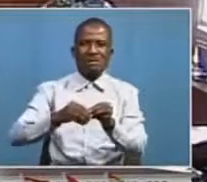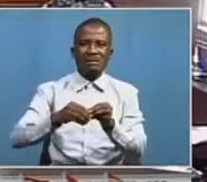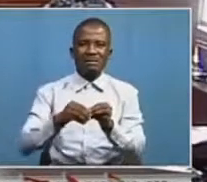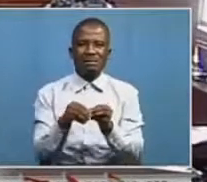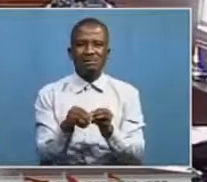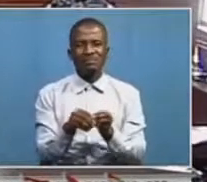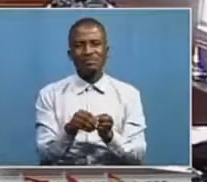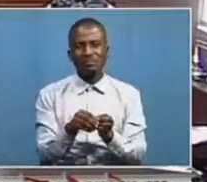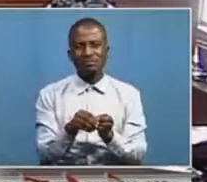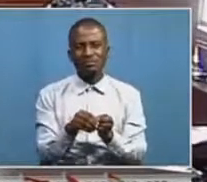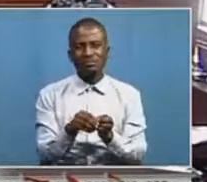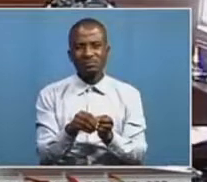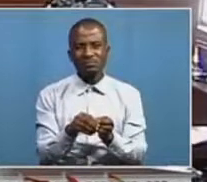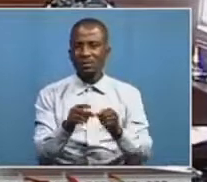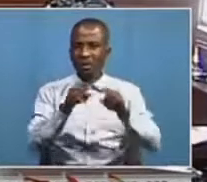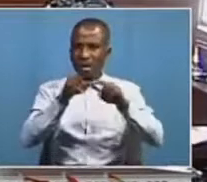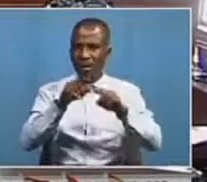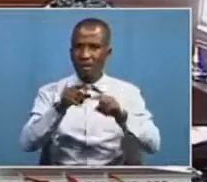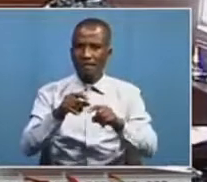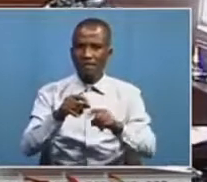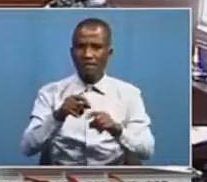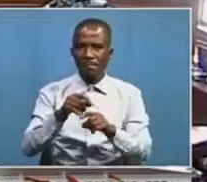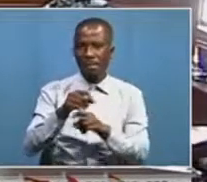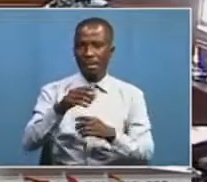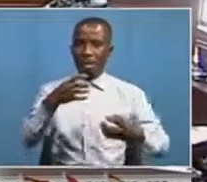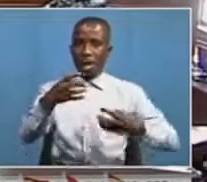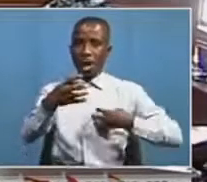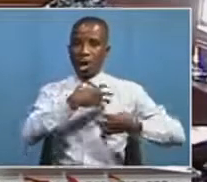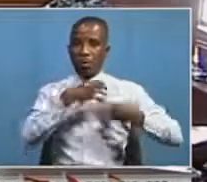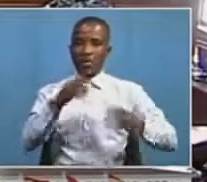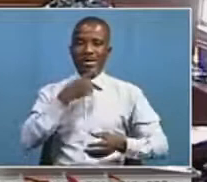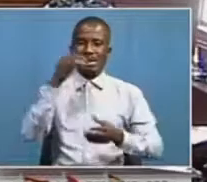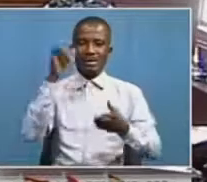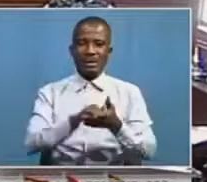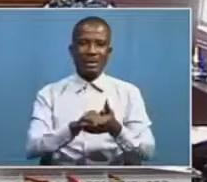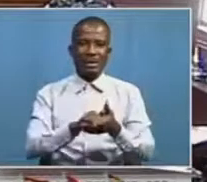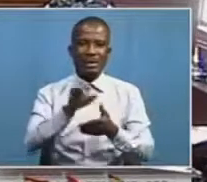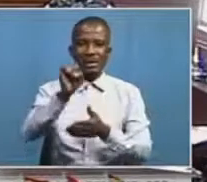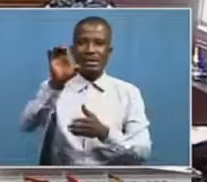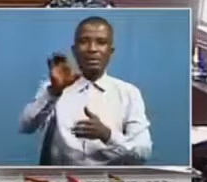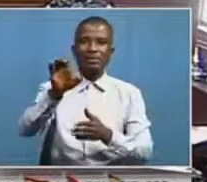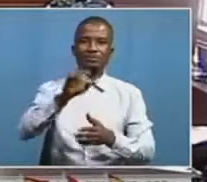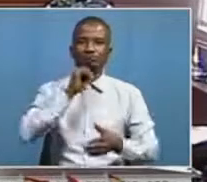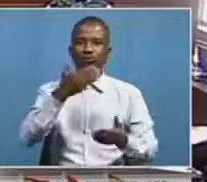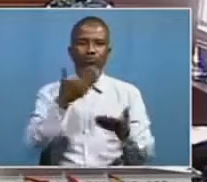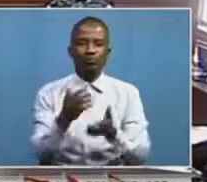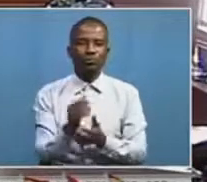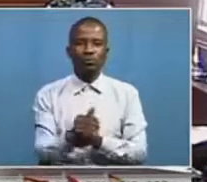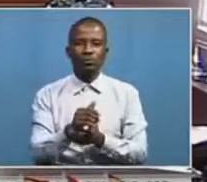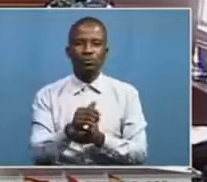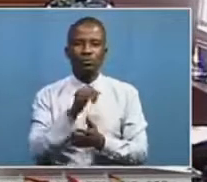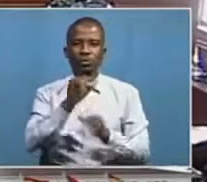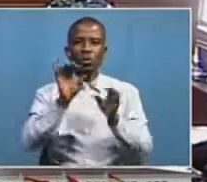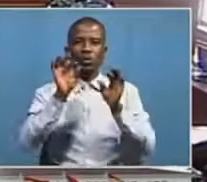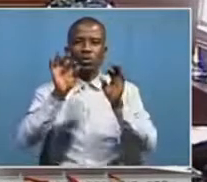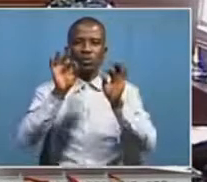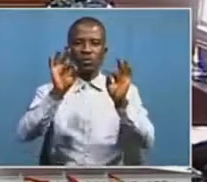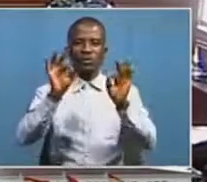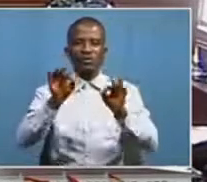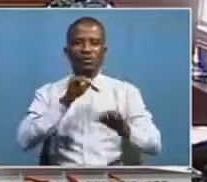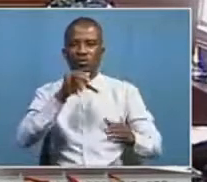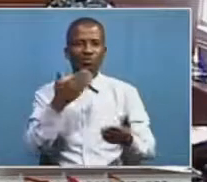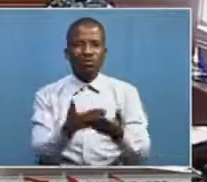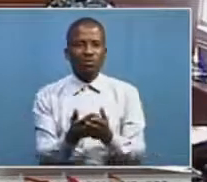spreadsheets. According to the petitioner, the first respondent was not fair to him when he failed to engage his agents and to involve them